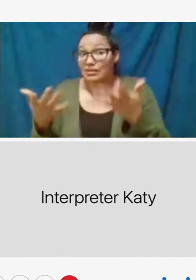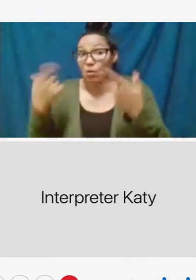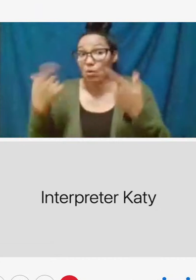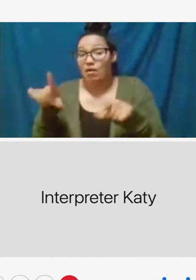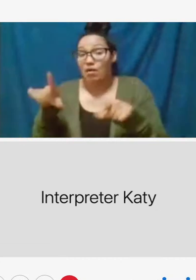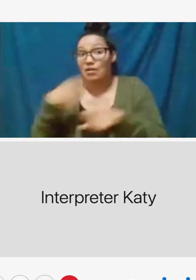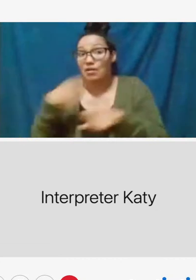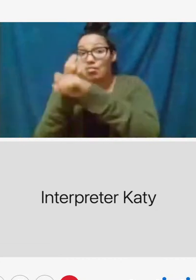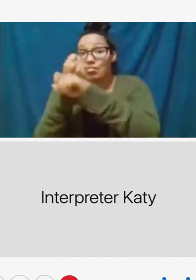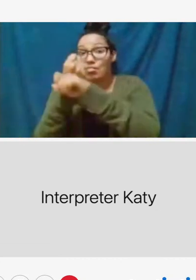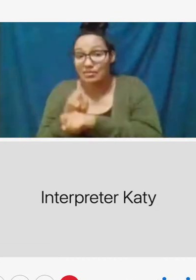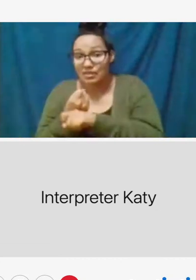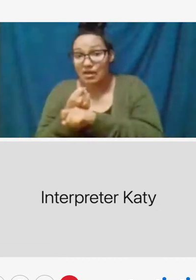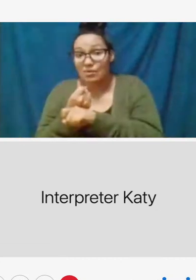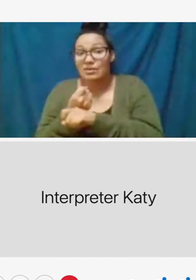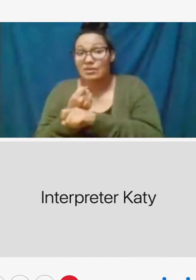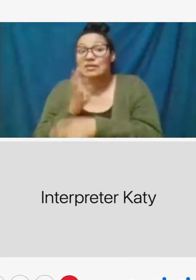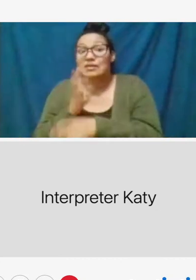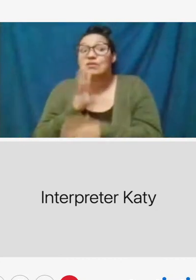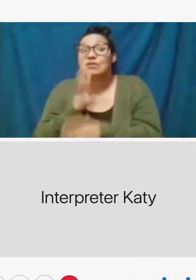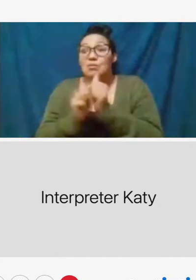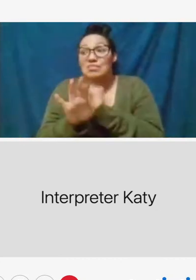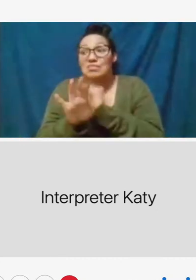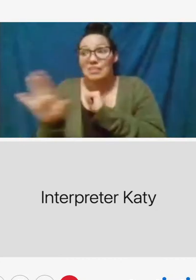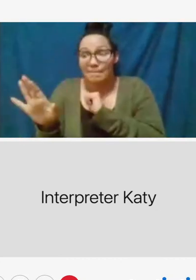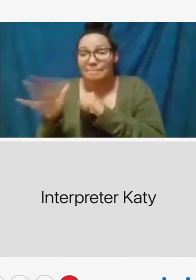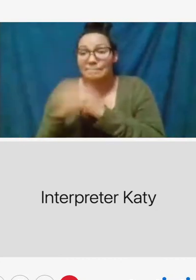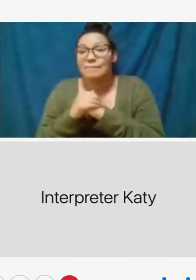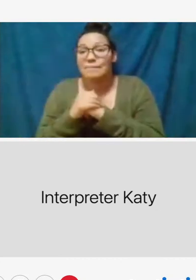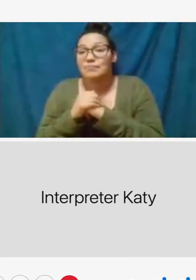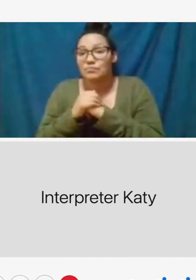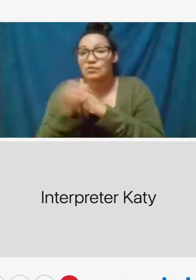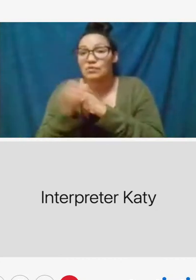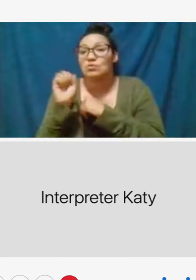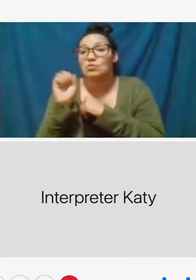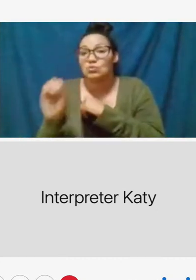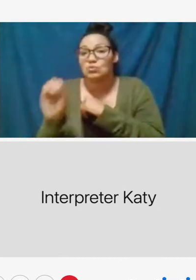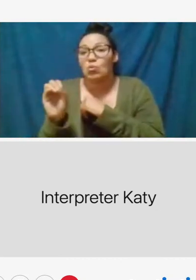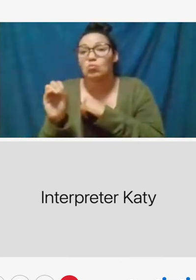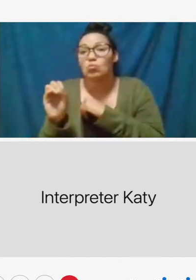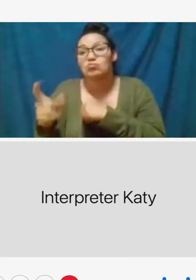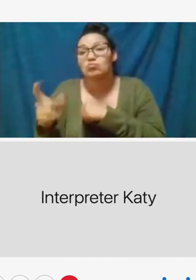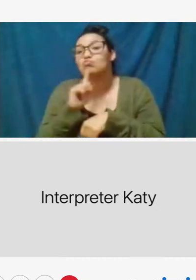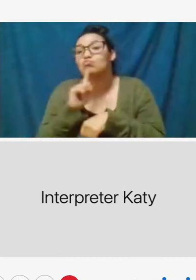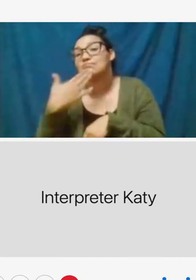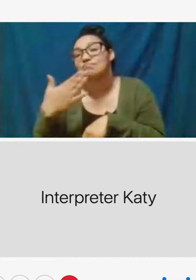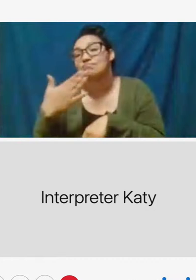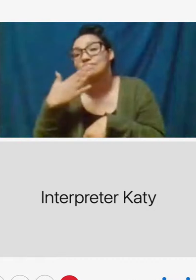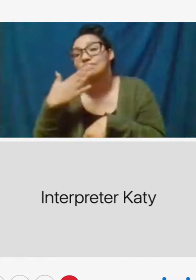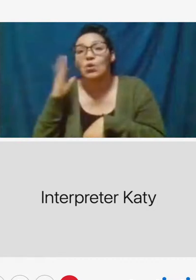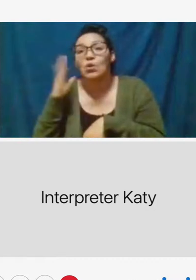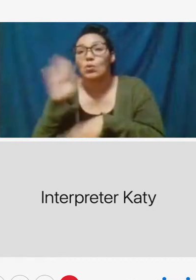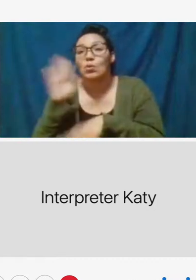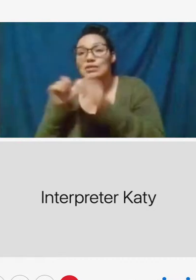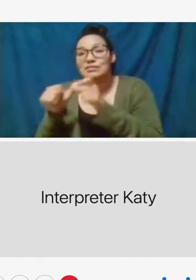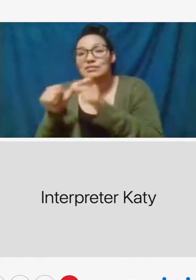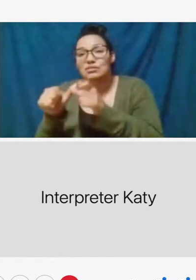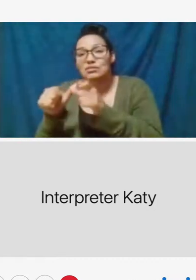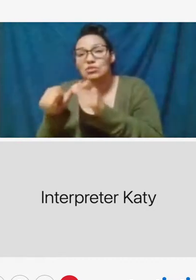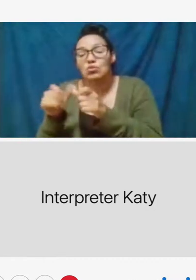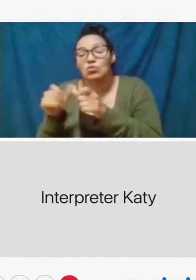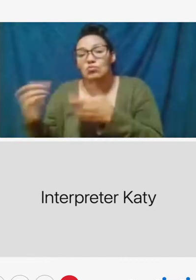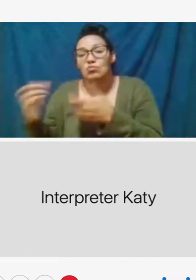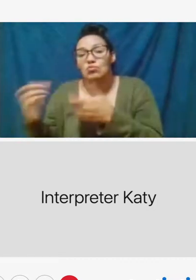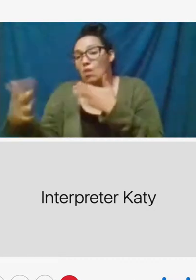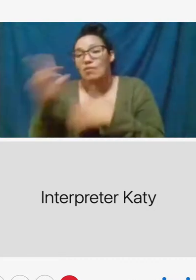them so very very much appreciative and I know that this will continue from now and forever even when